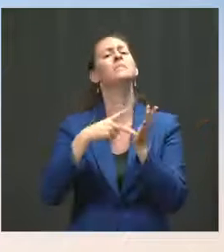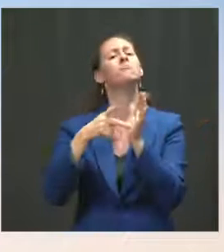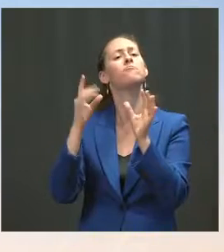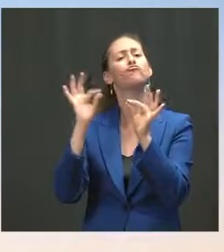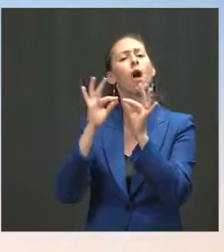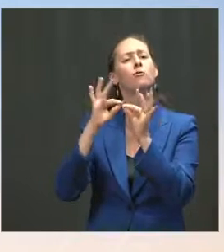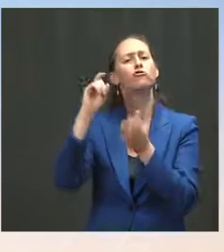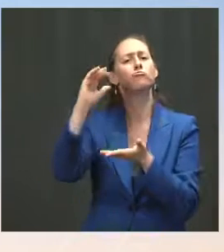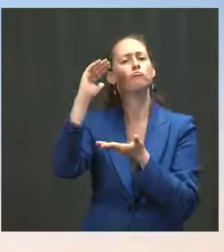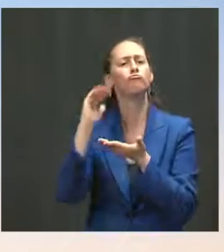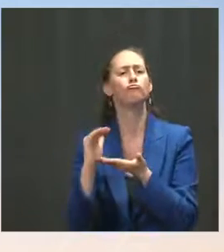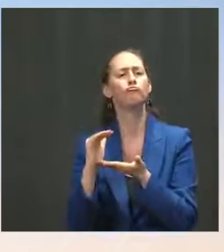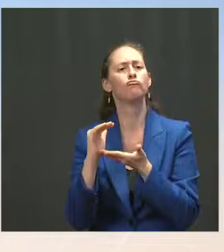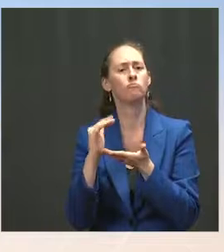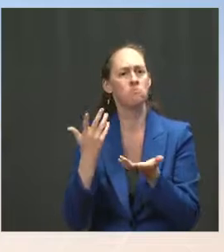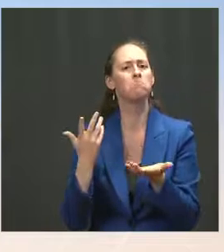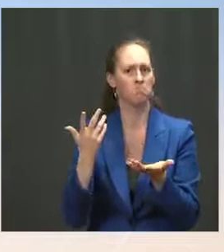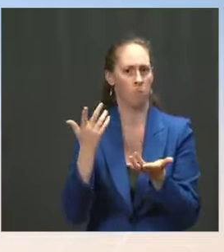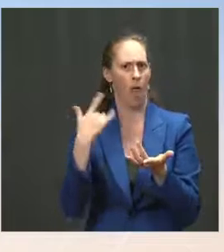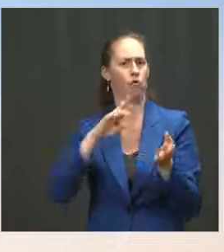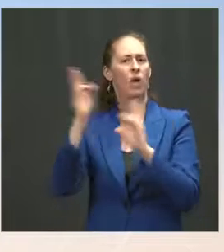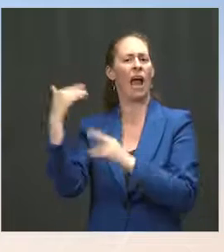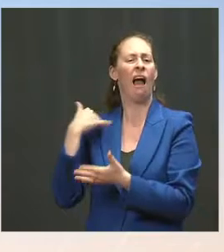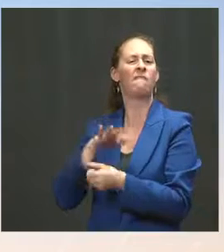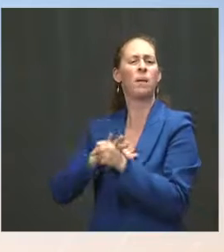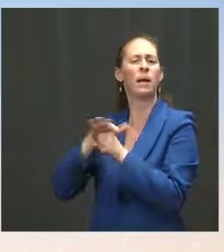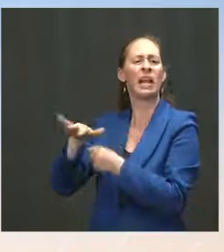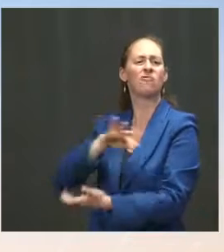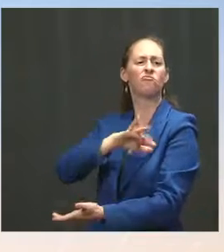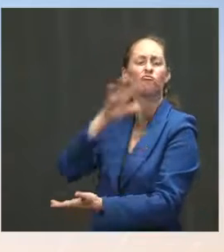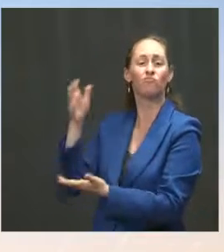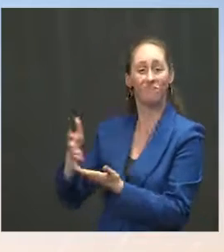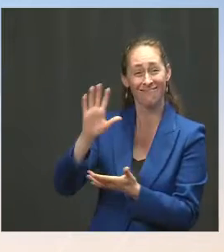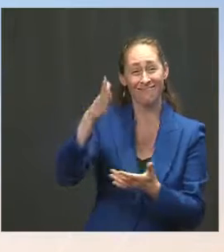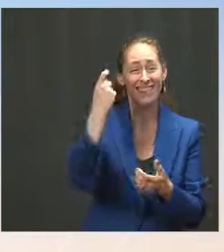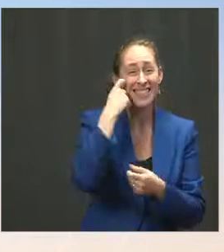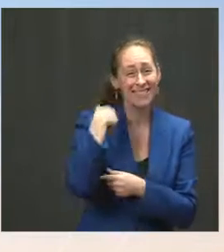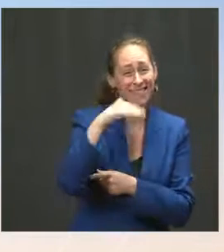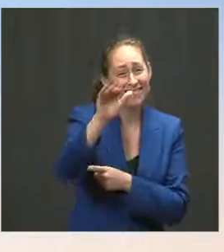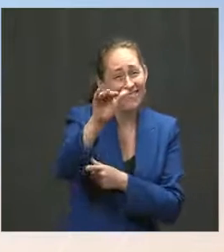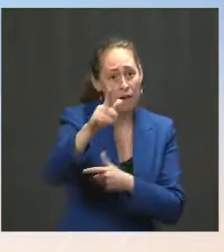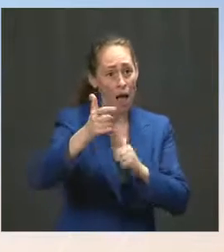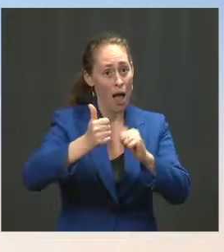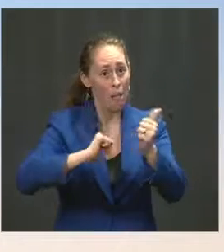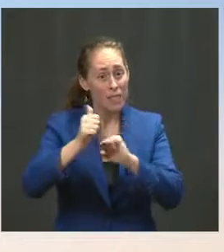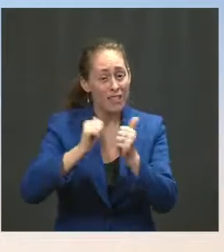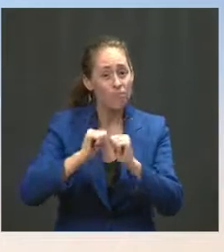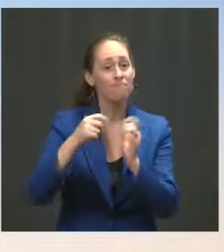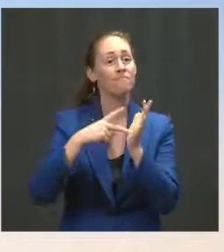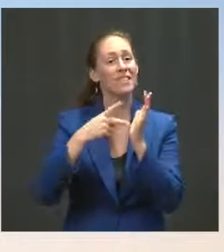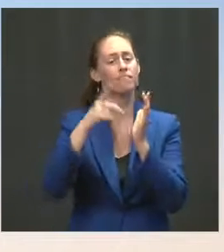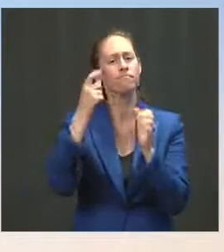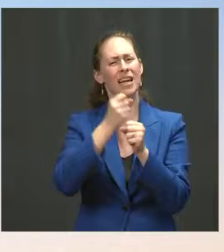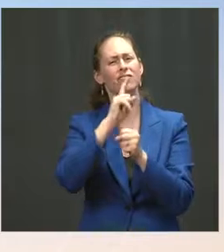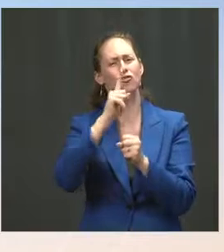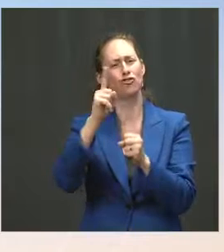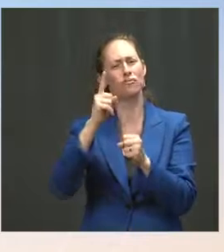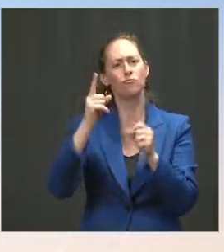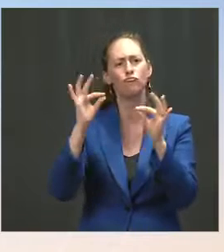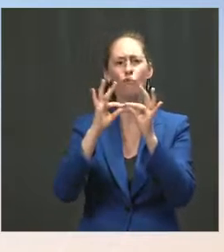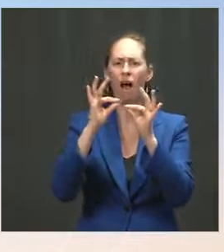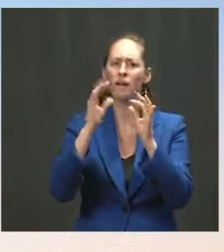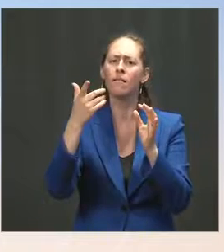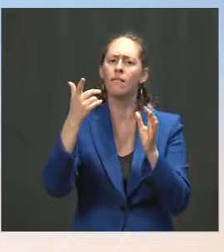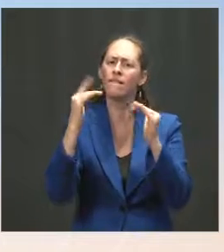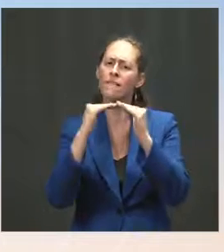about competition and about ensuring that pricing on the global market is something that is aligned with what is fair